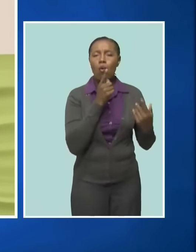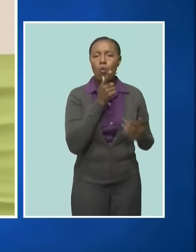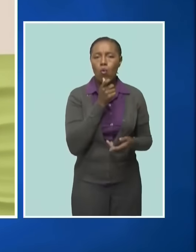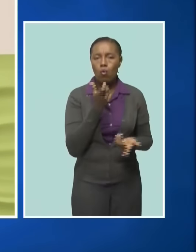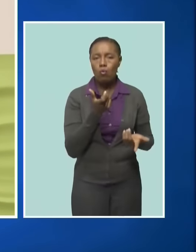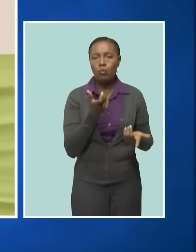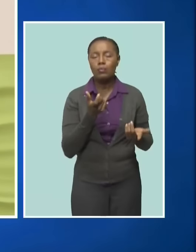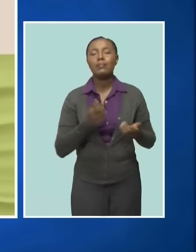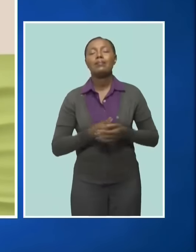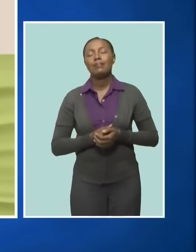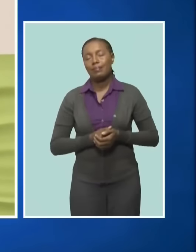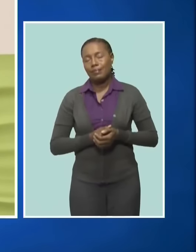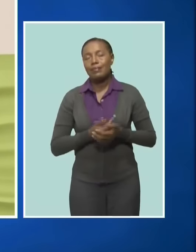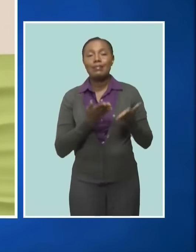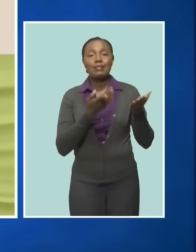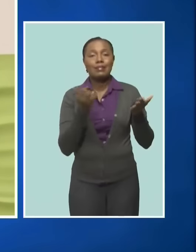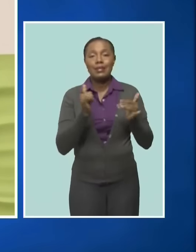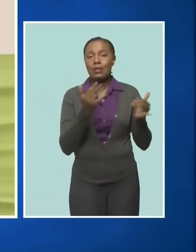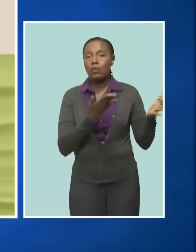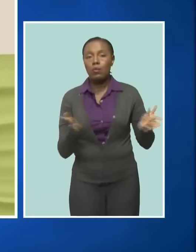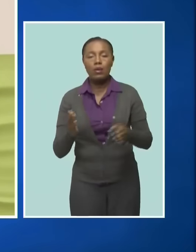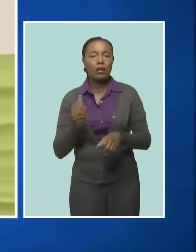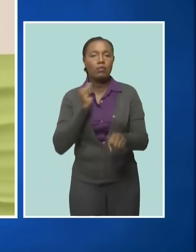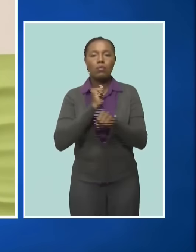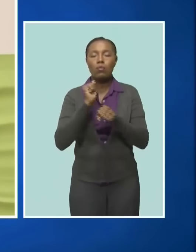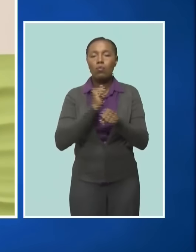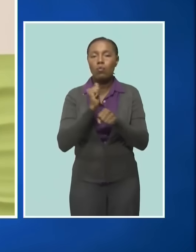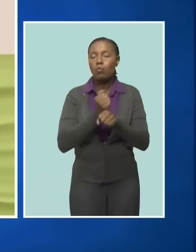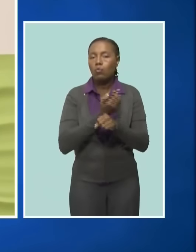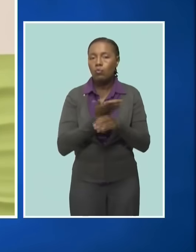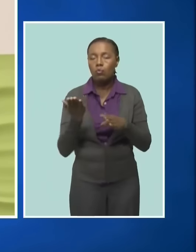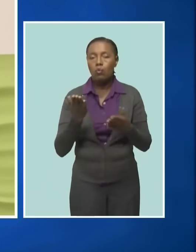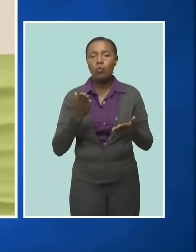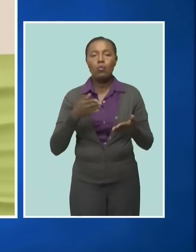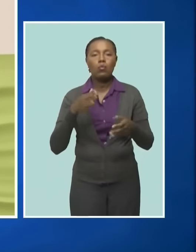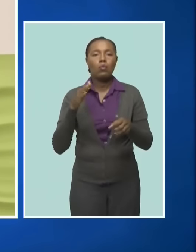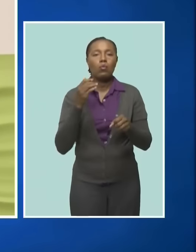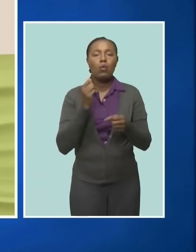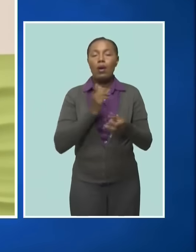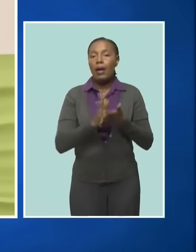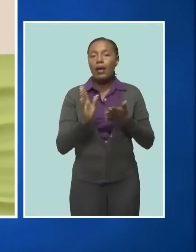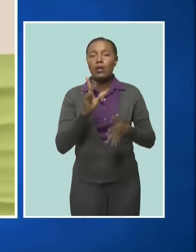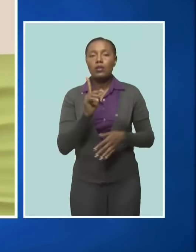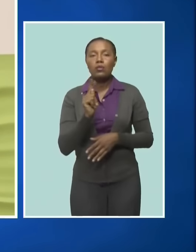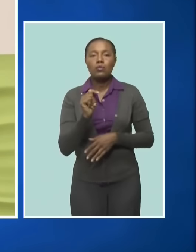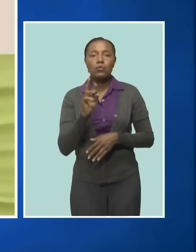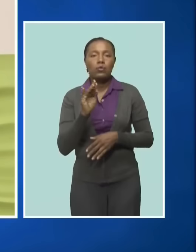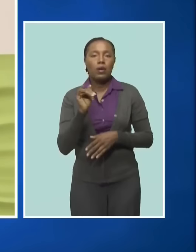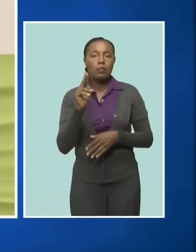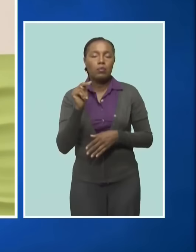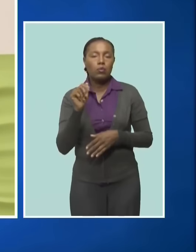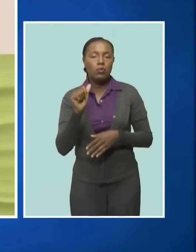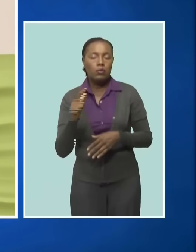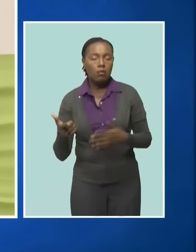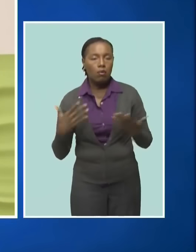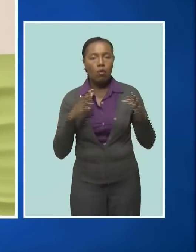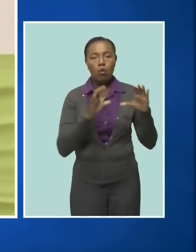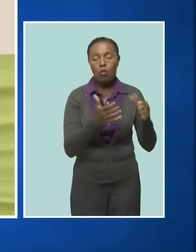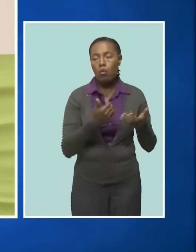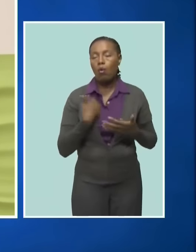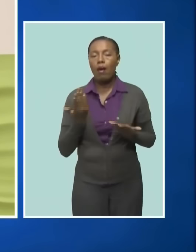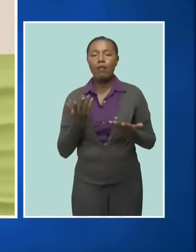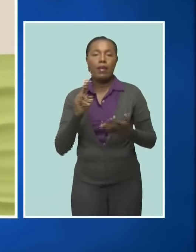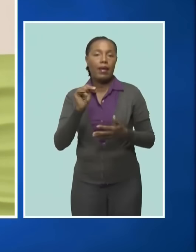Much in the same way that we have an employment rights tribunal, we have an NIS tribunal and that kind of a thing, the